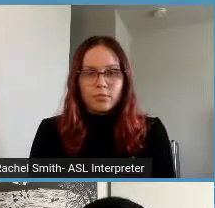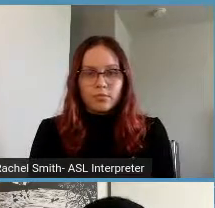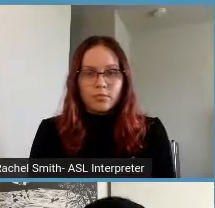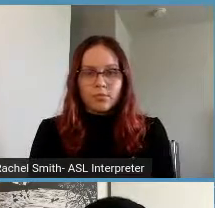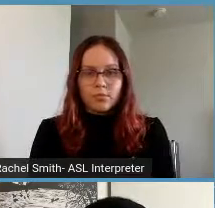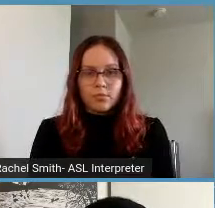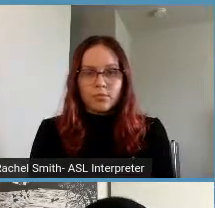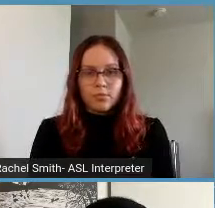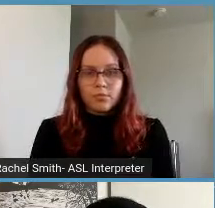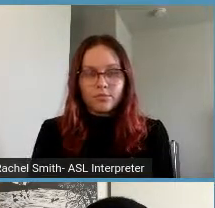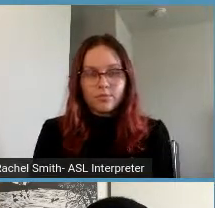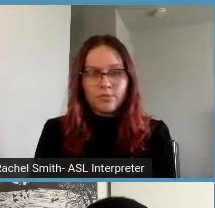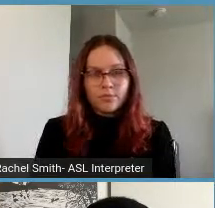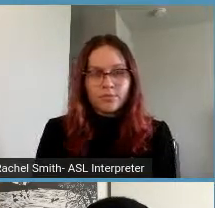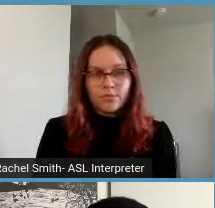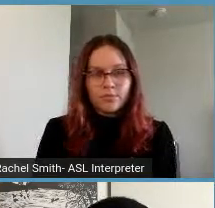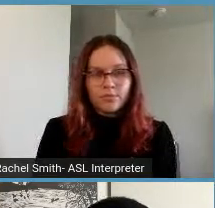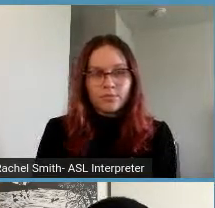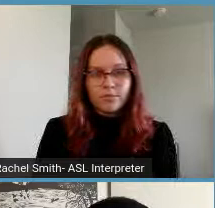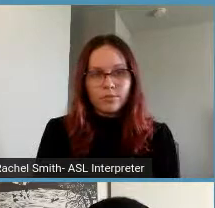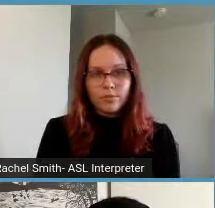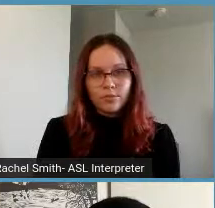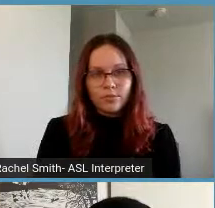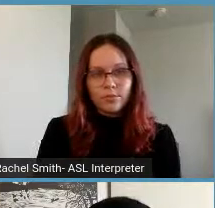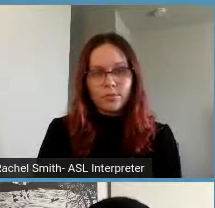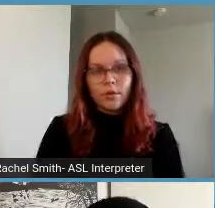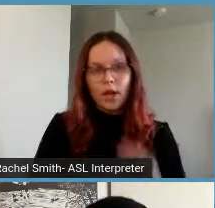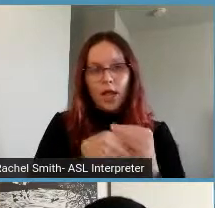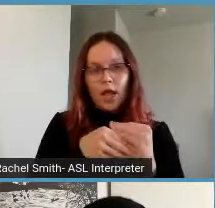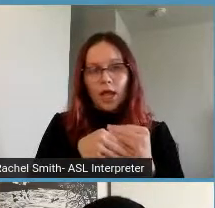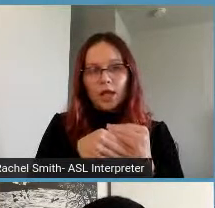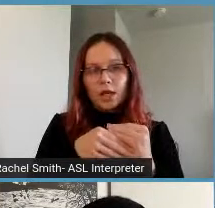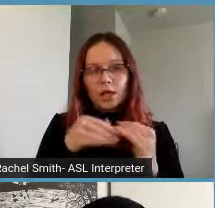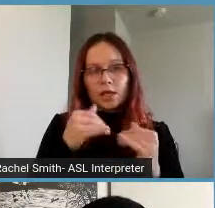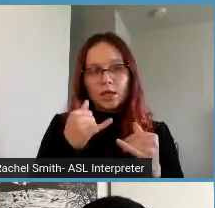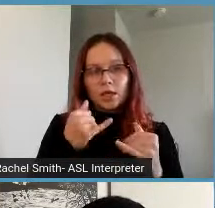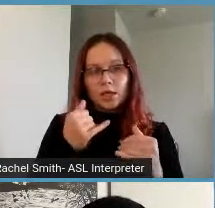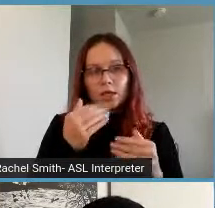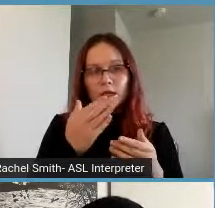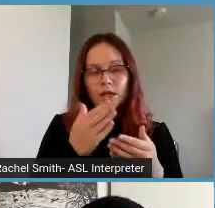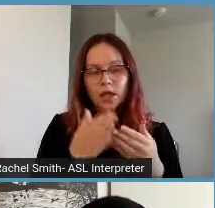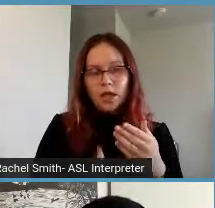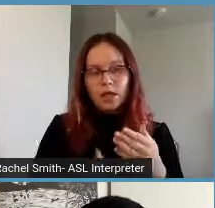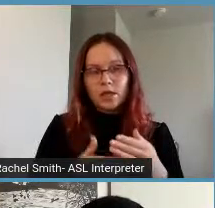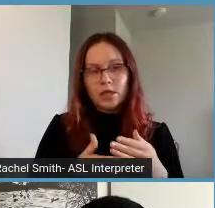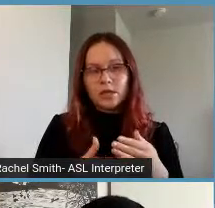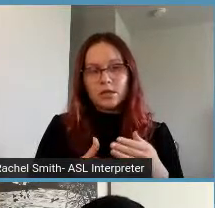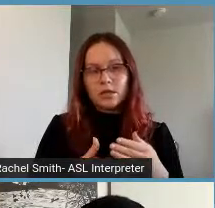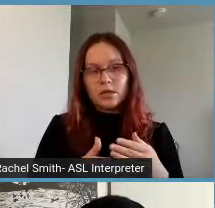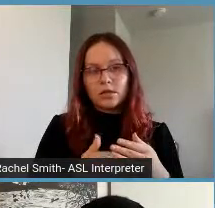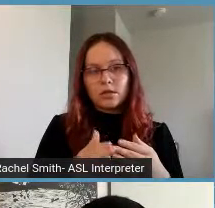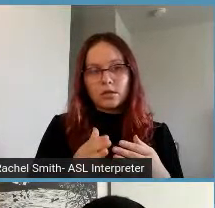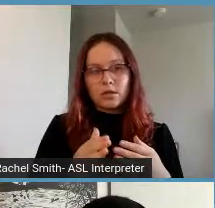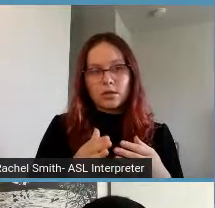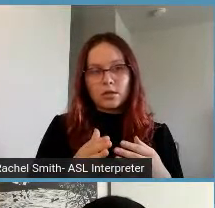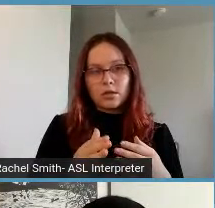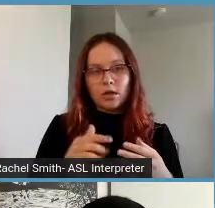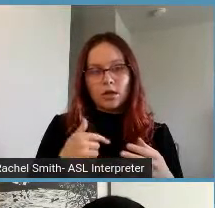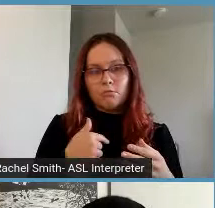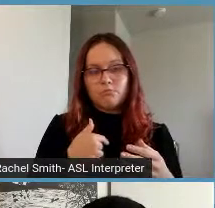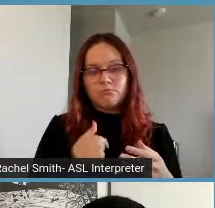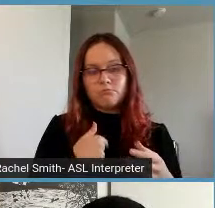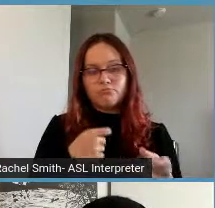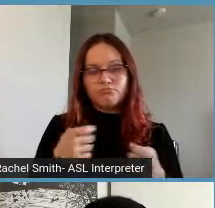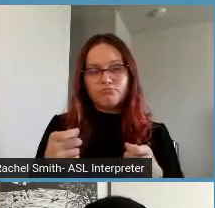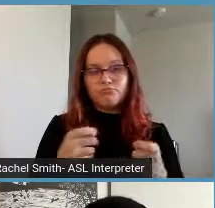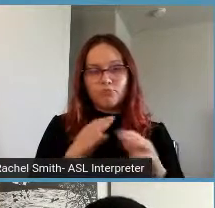So I was at the end here that as a historic site, I think when I got to Whole House, I was really focused on leveraging that history